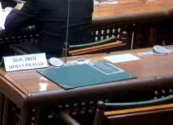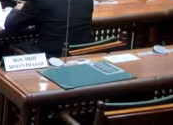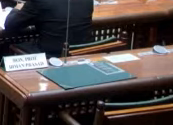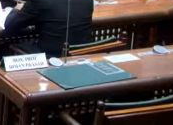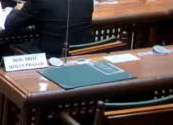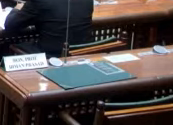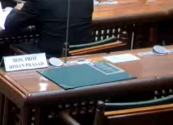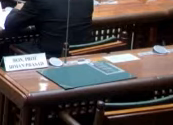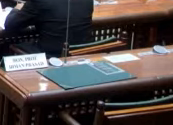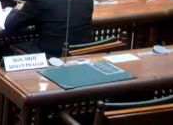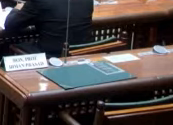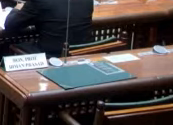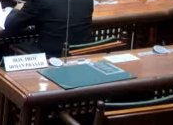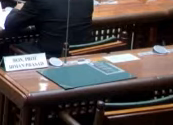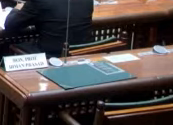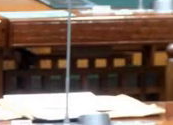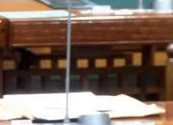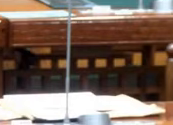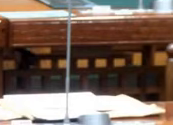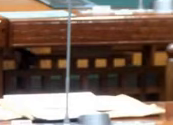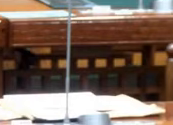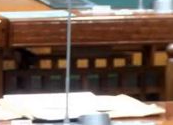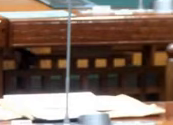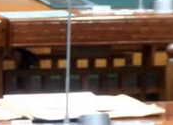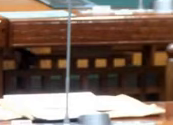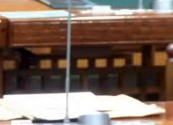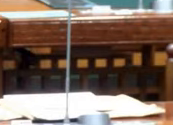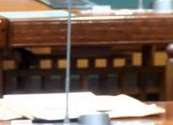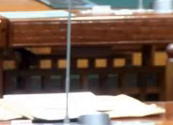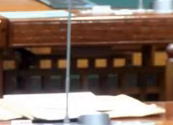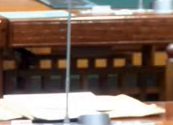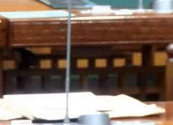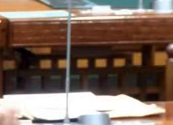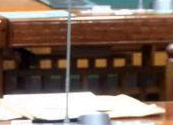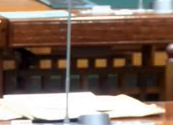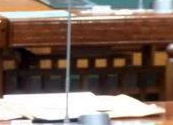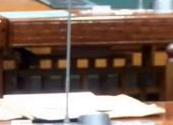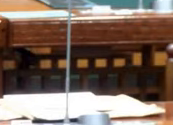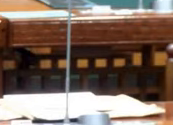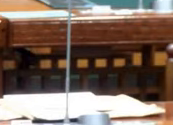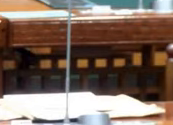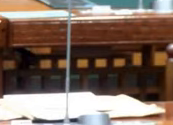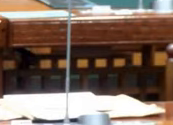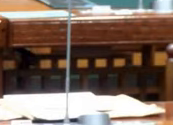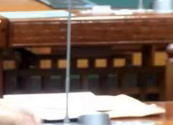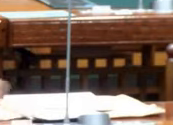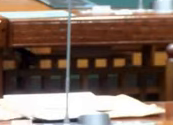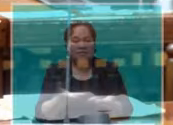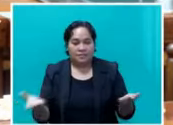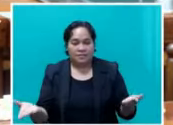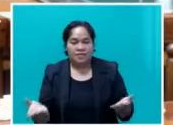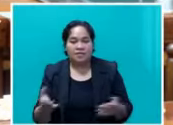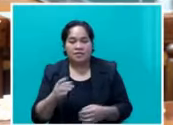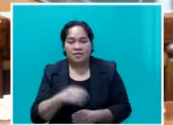in Fijian. Nabuno sa kabaturang ay Burumbusanga, Irewa, kimni naturang